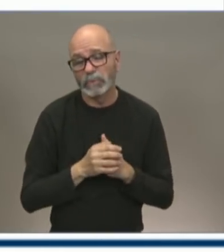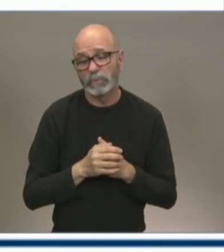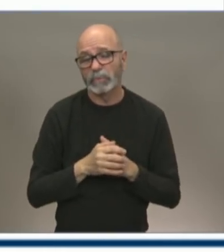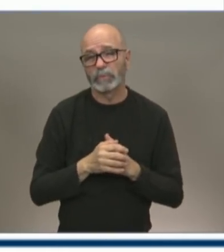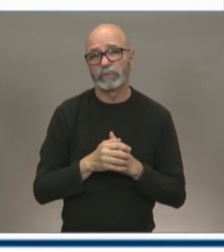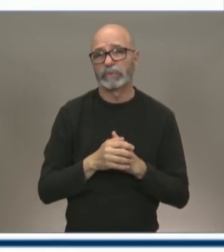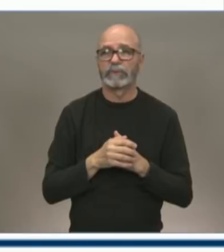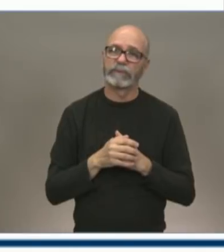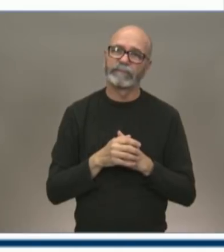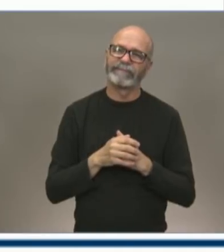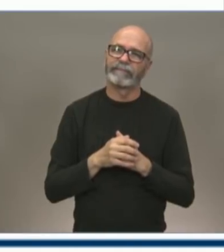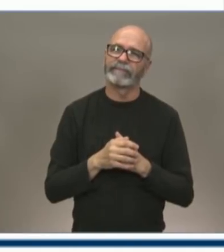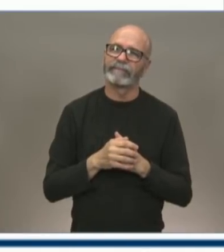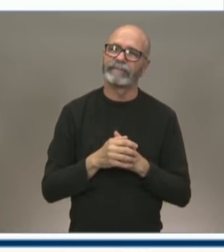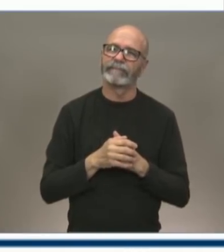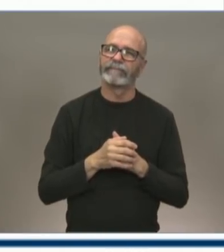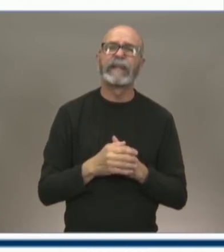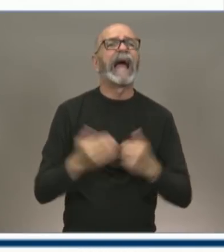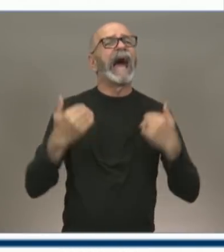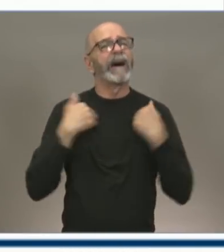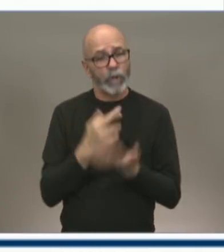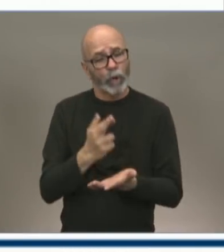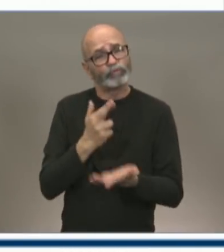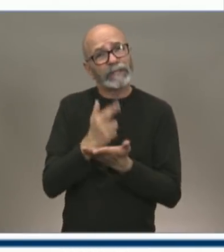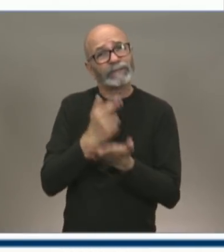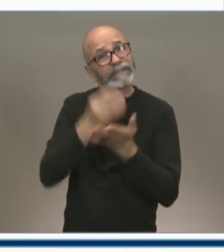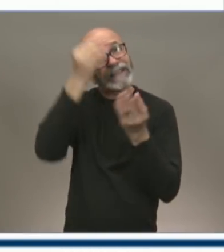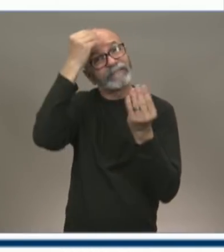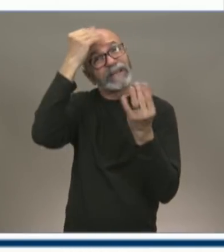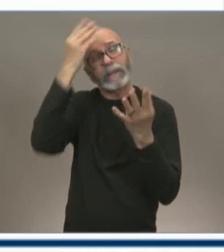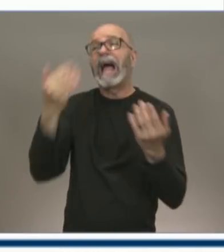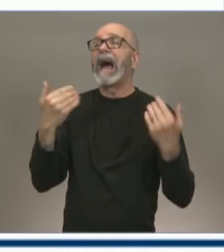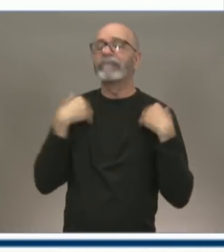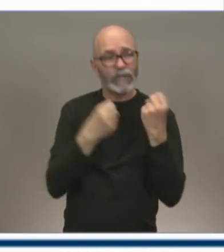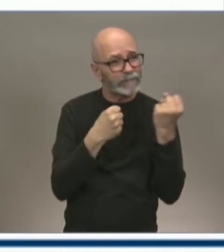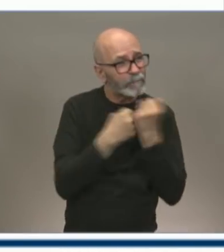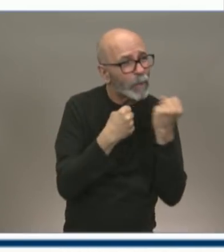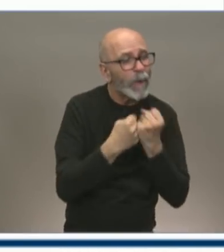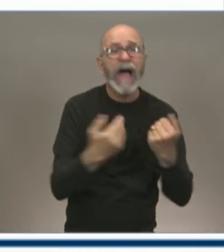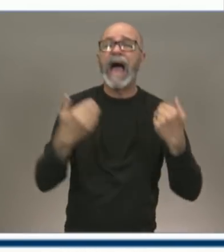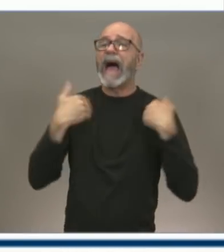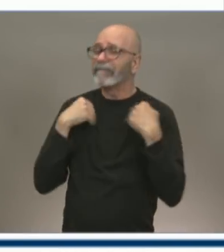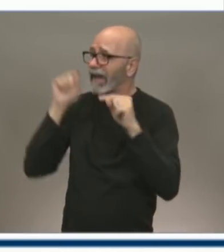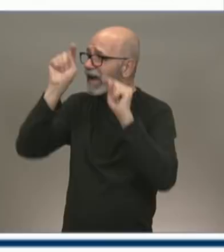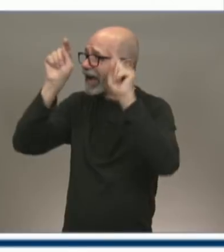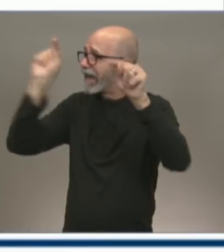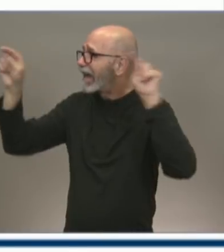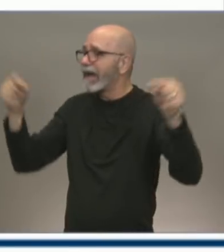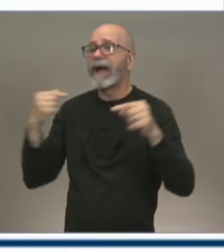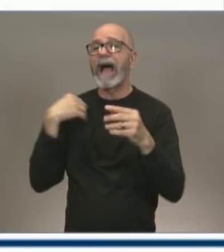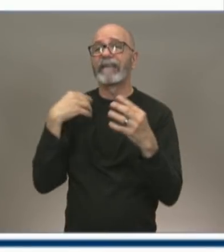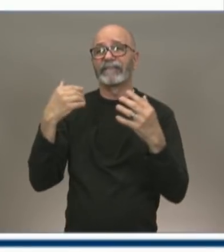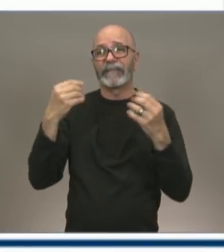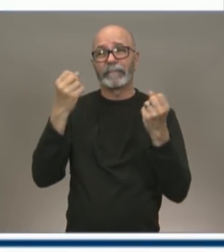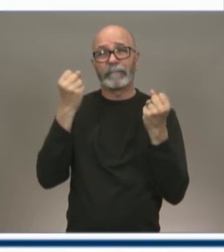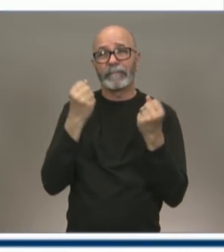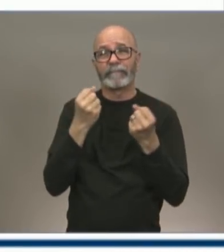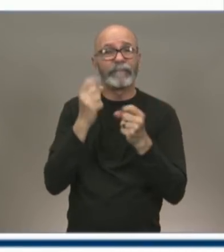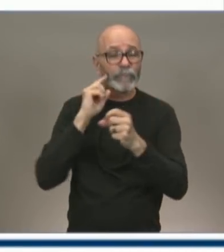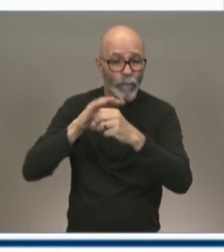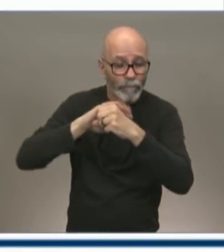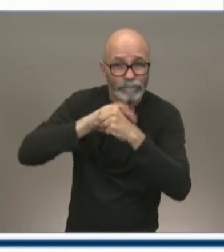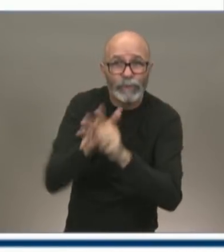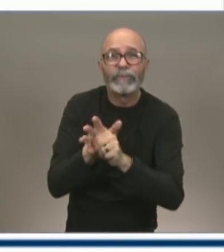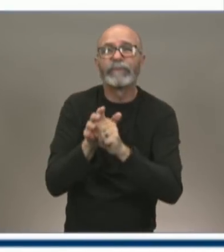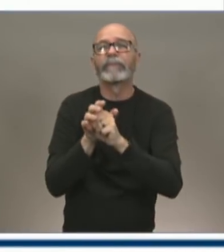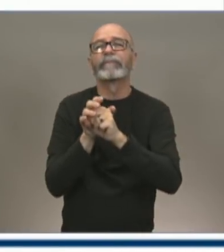available to Nova Scotians to support mental health. Due to COVID-19, our mental health and addictions program has